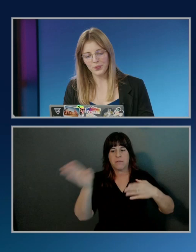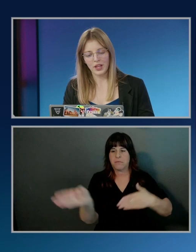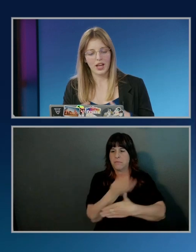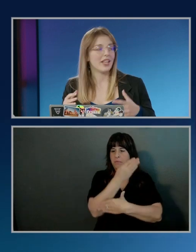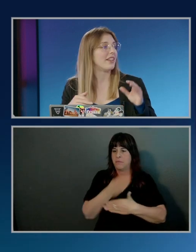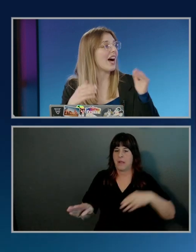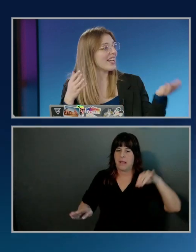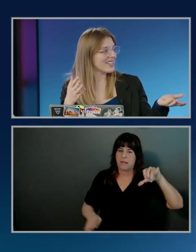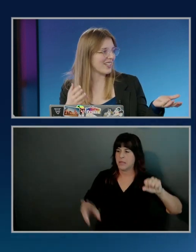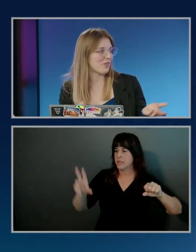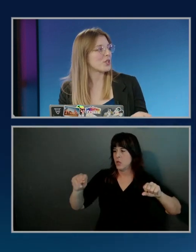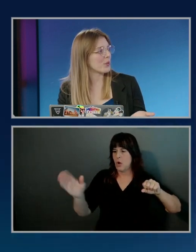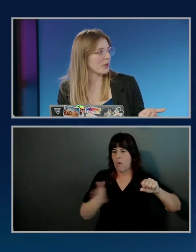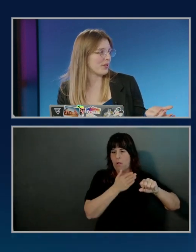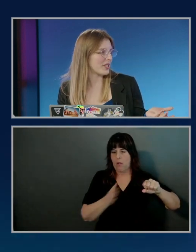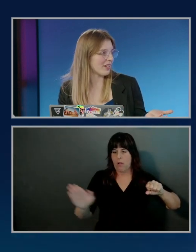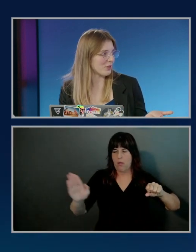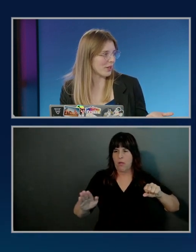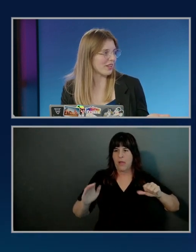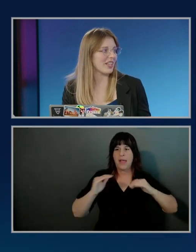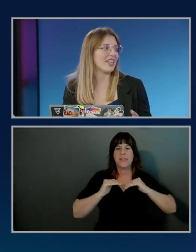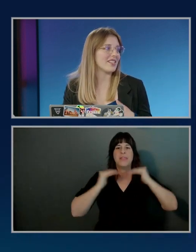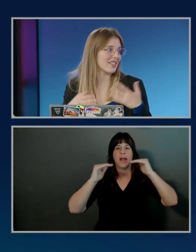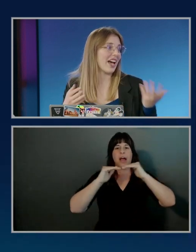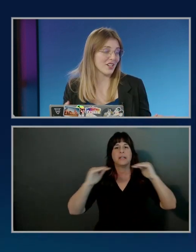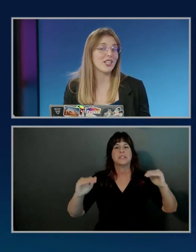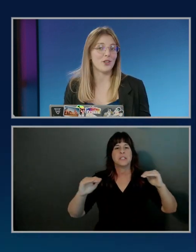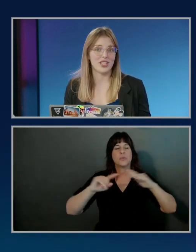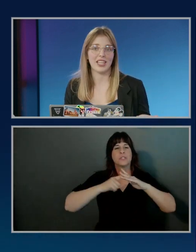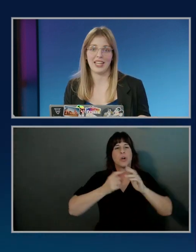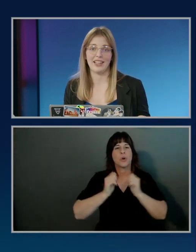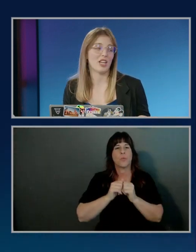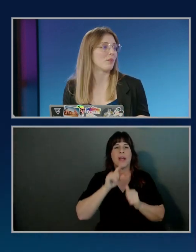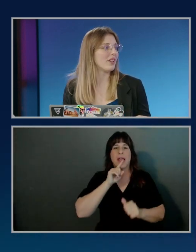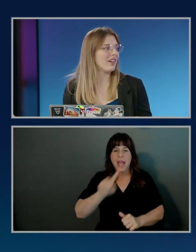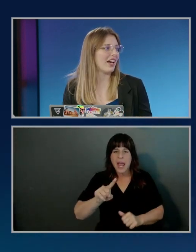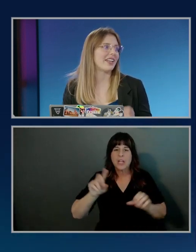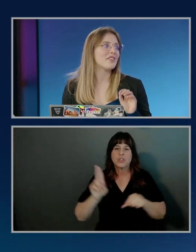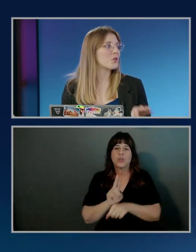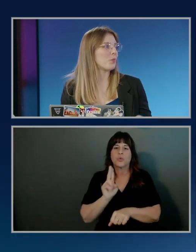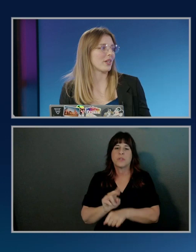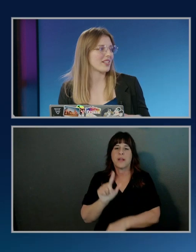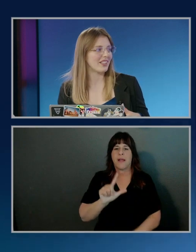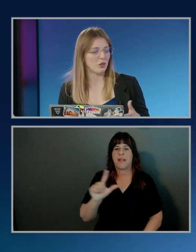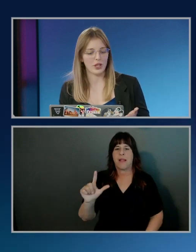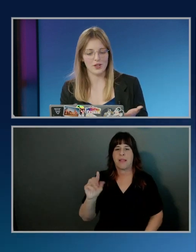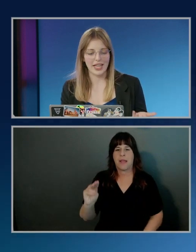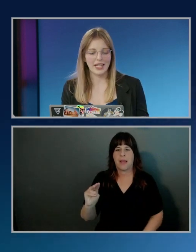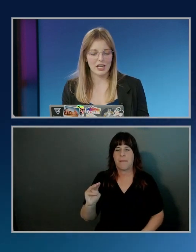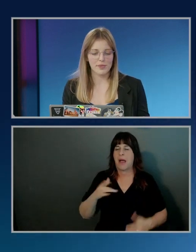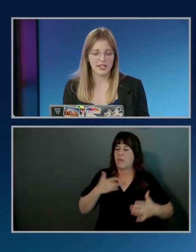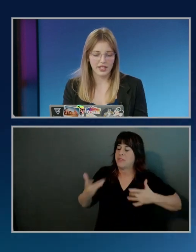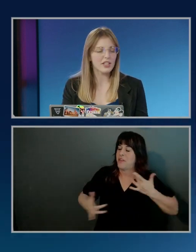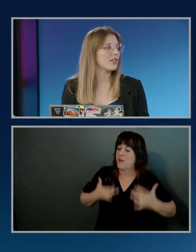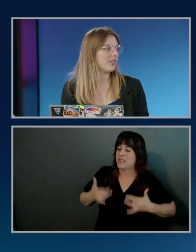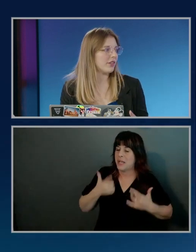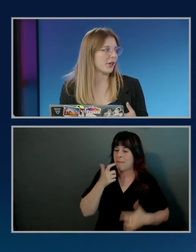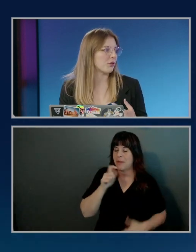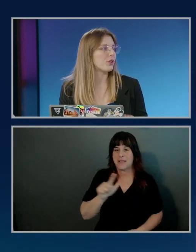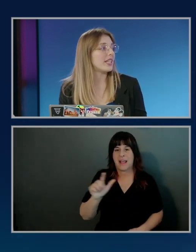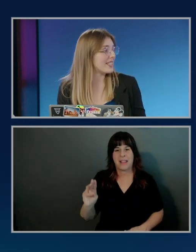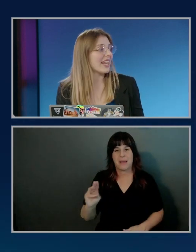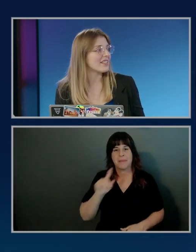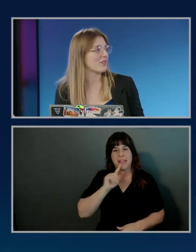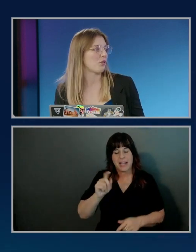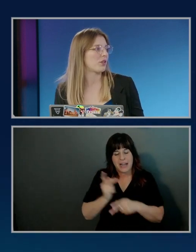no. And then the highest tier, which is what you started with, is actually using an LLM. And that is super exciting because LLMs, they can actually figure